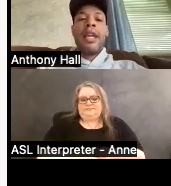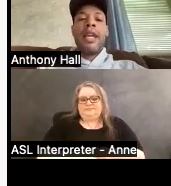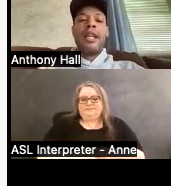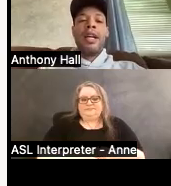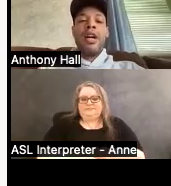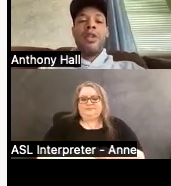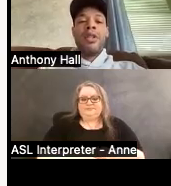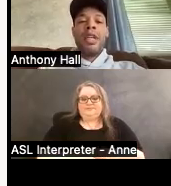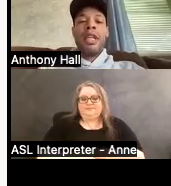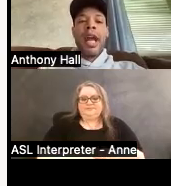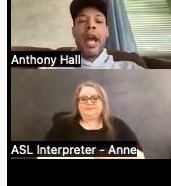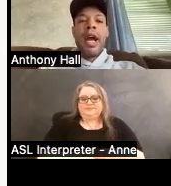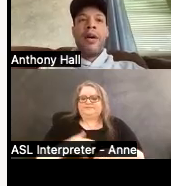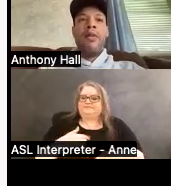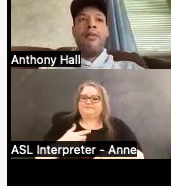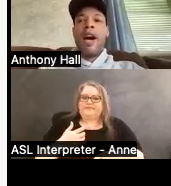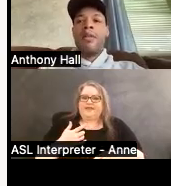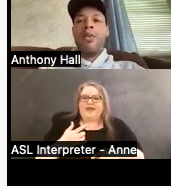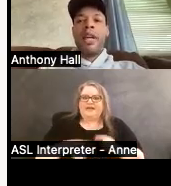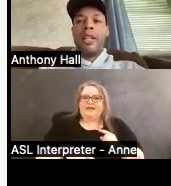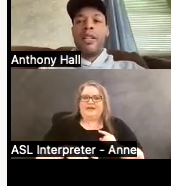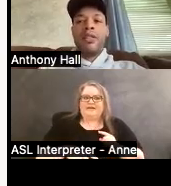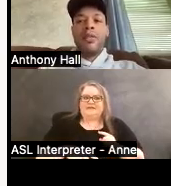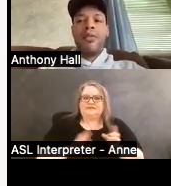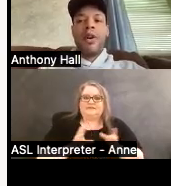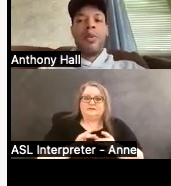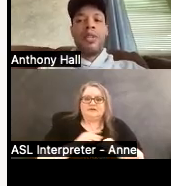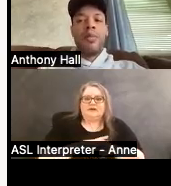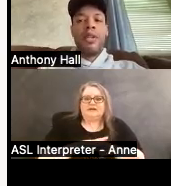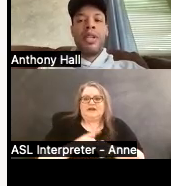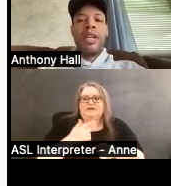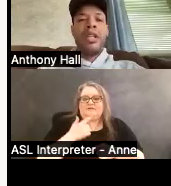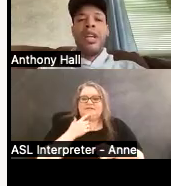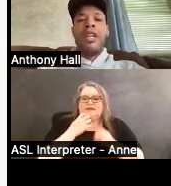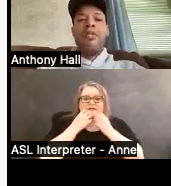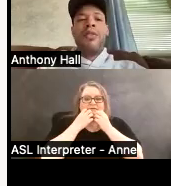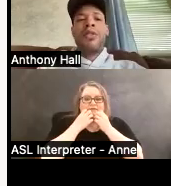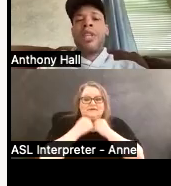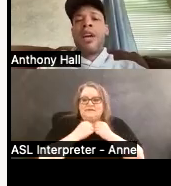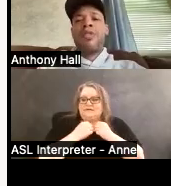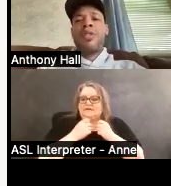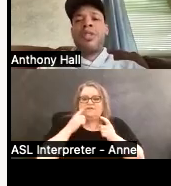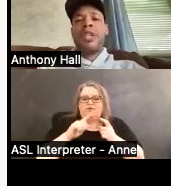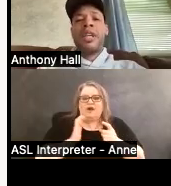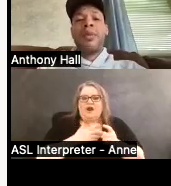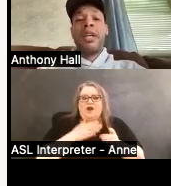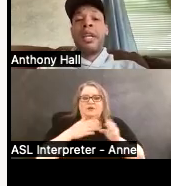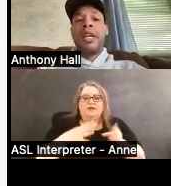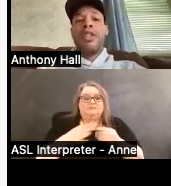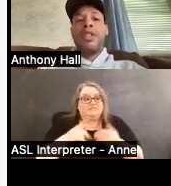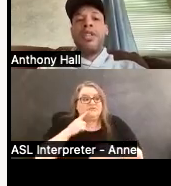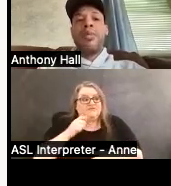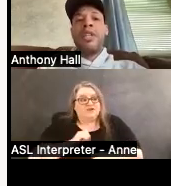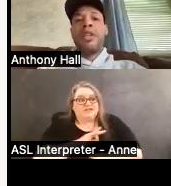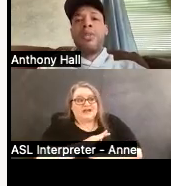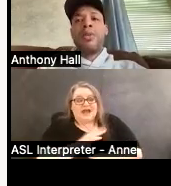I can't understate how valuable that is for our participants and even for staff just to see it, like